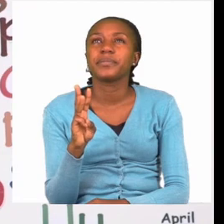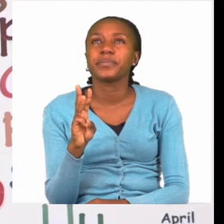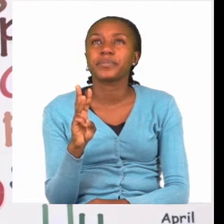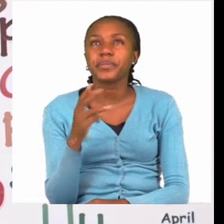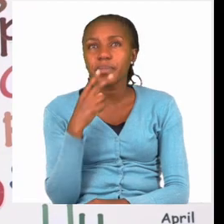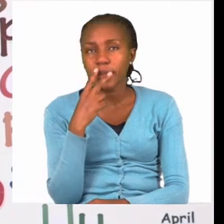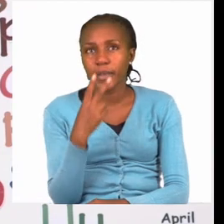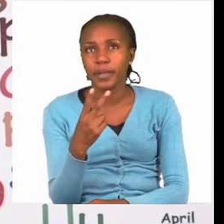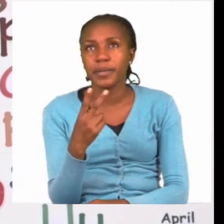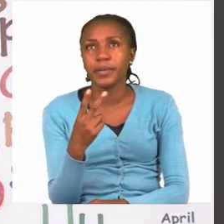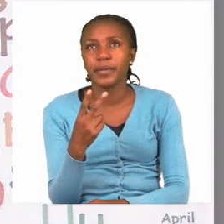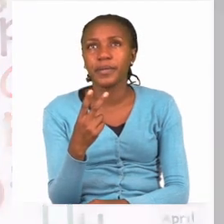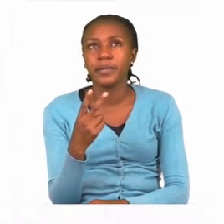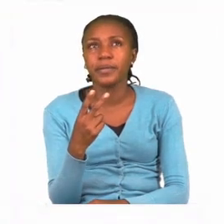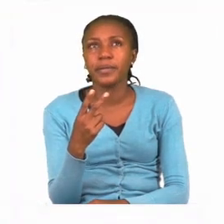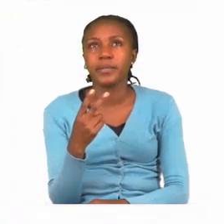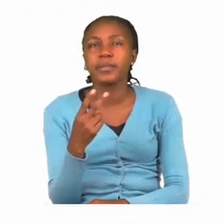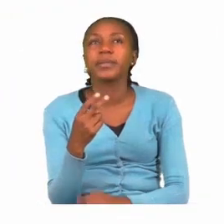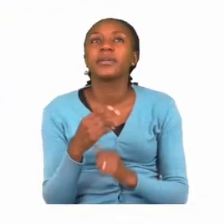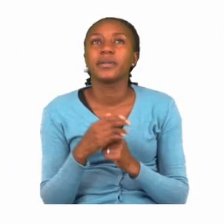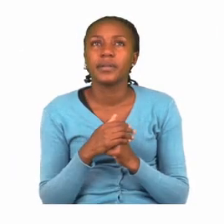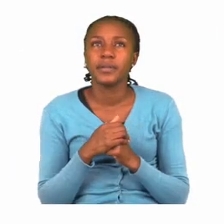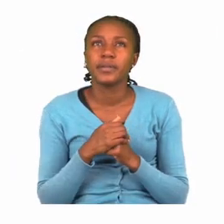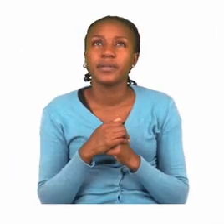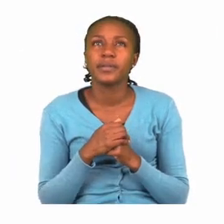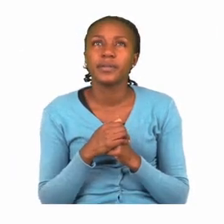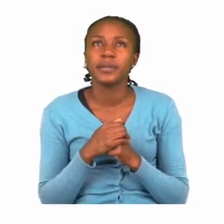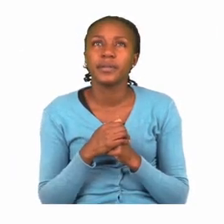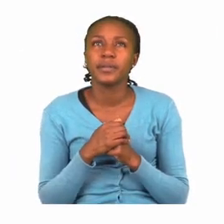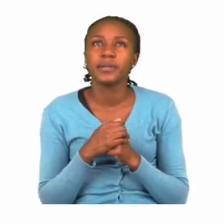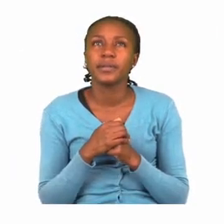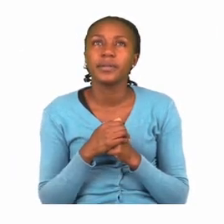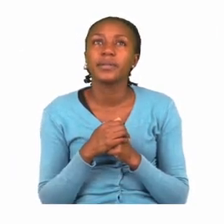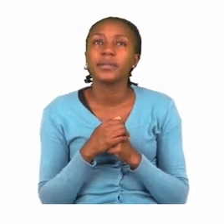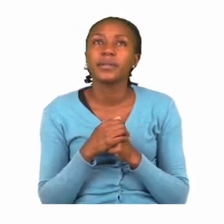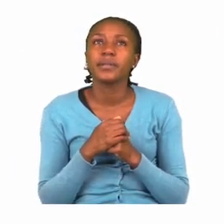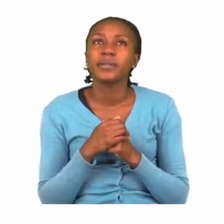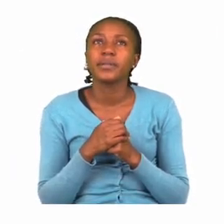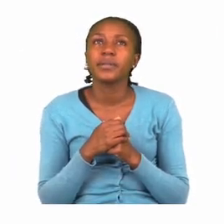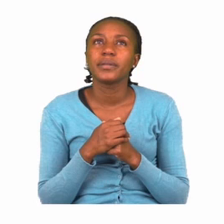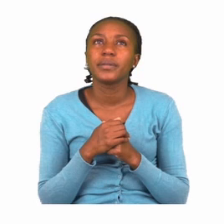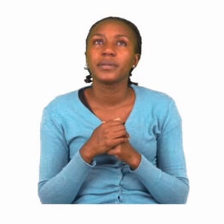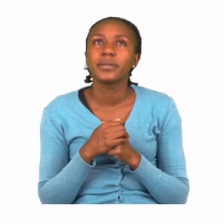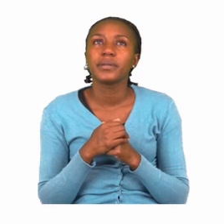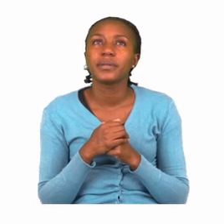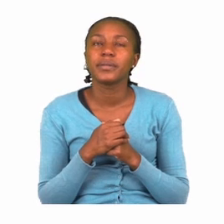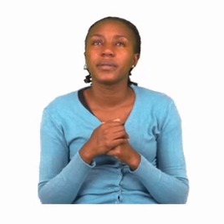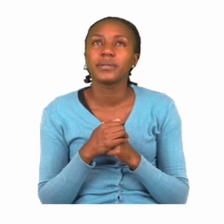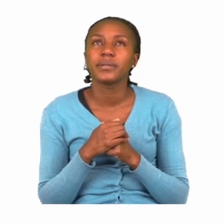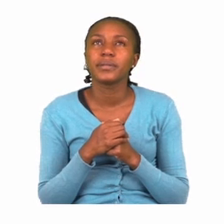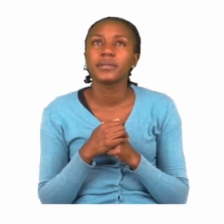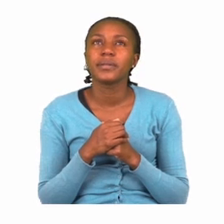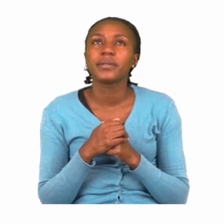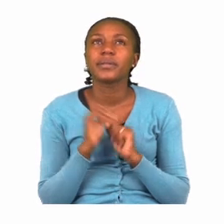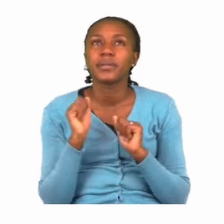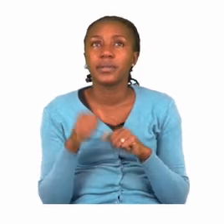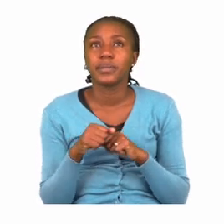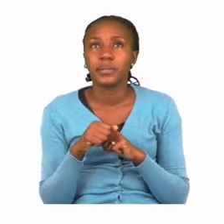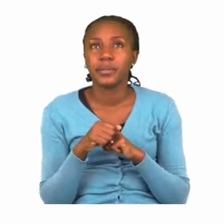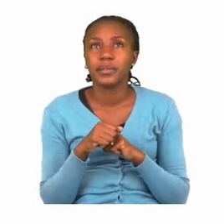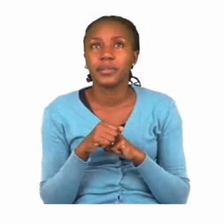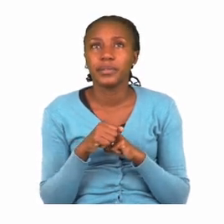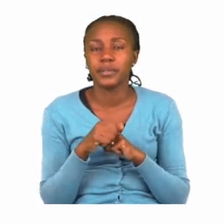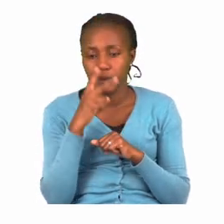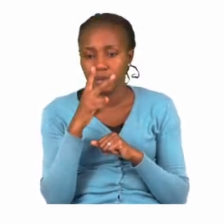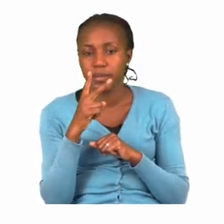look. The next part, it says that you have to draw a line